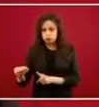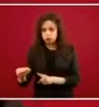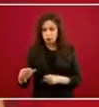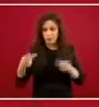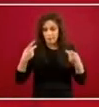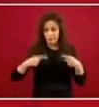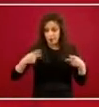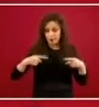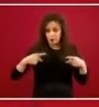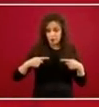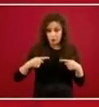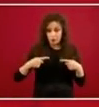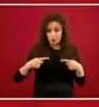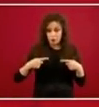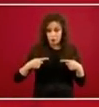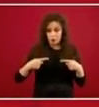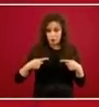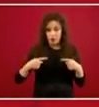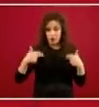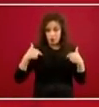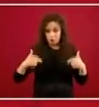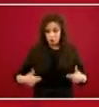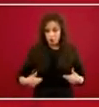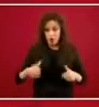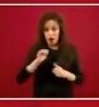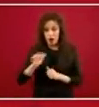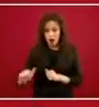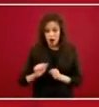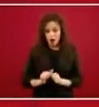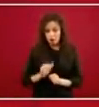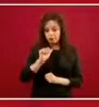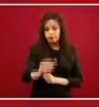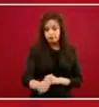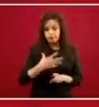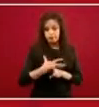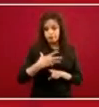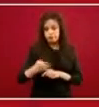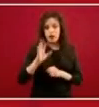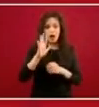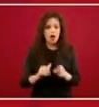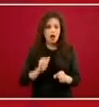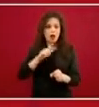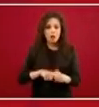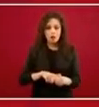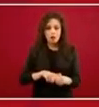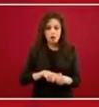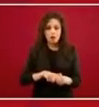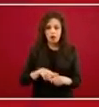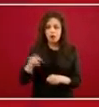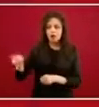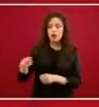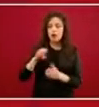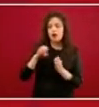of animals that got infected with COVID, especially domestic animals.